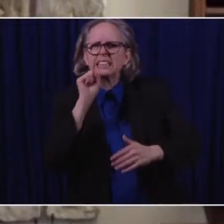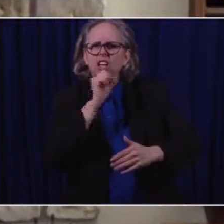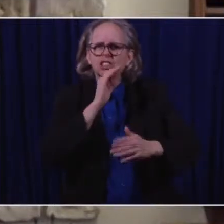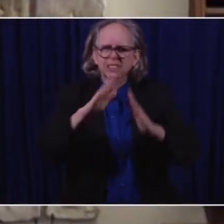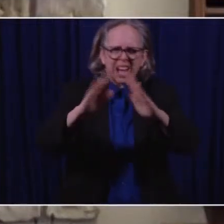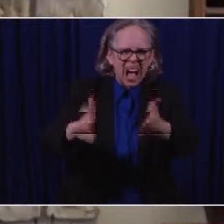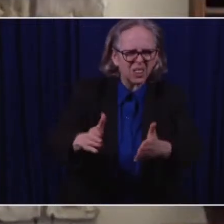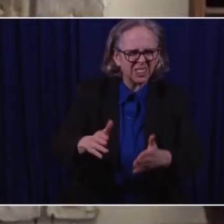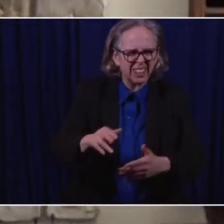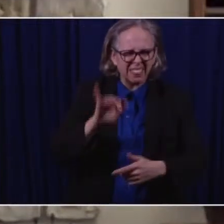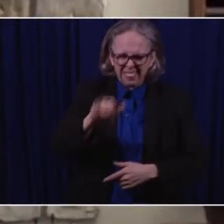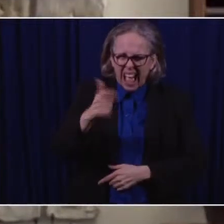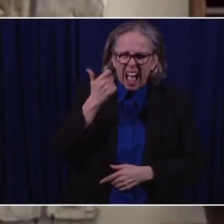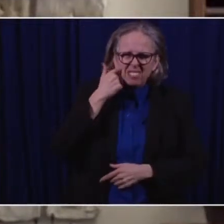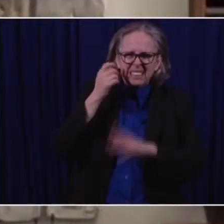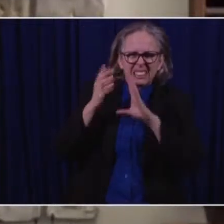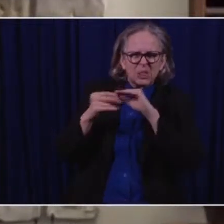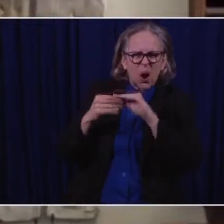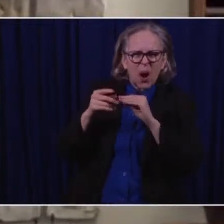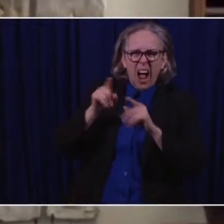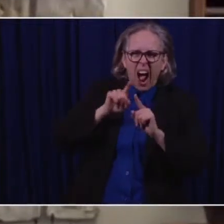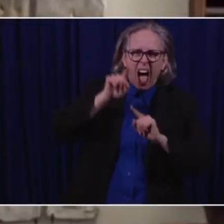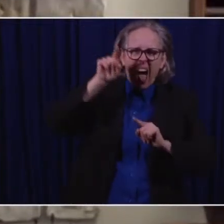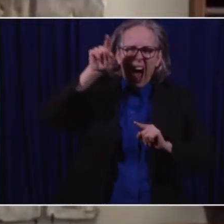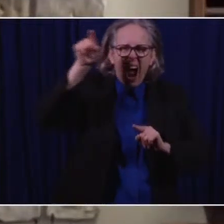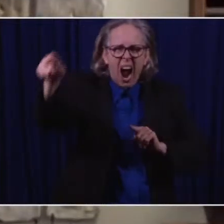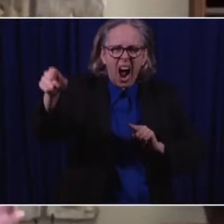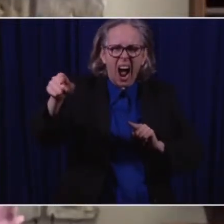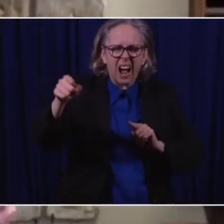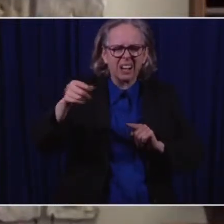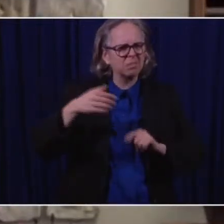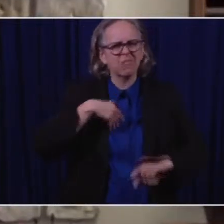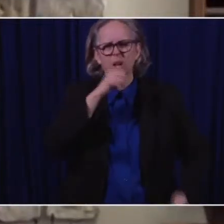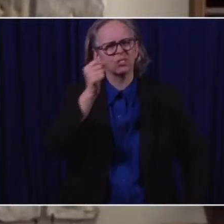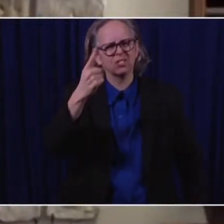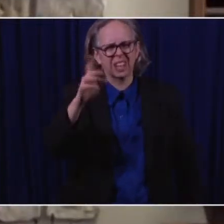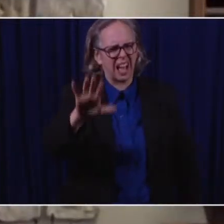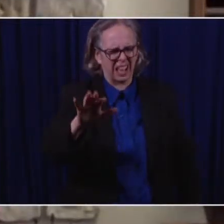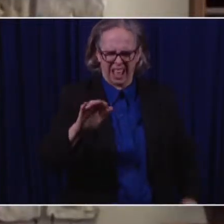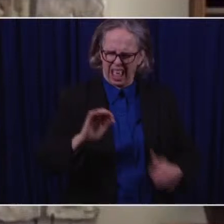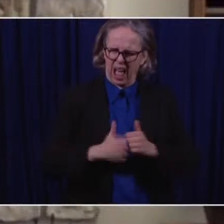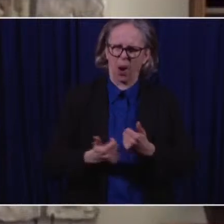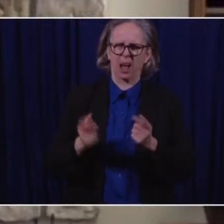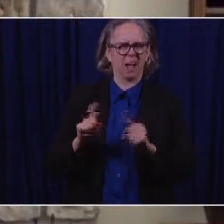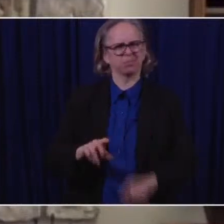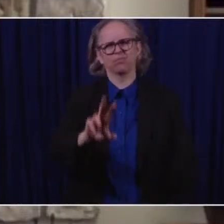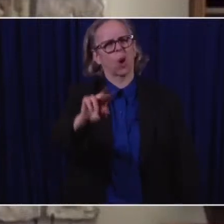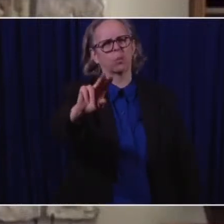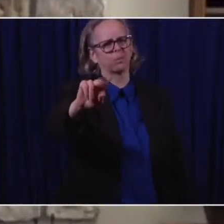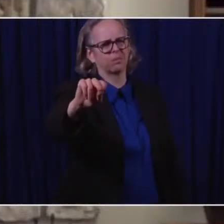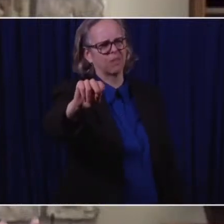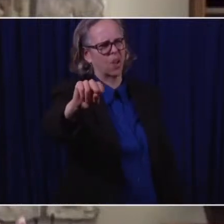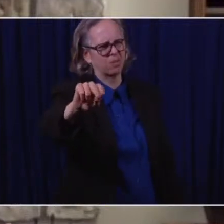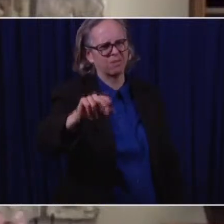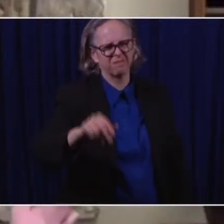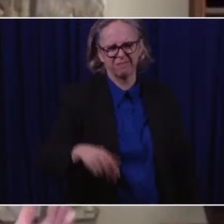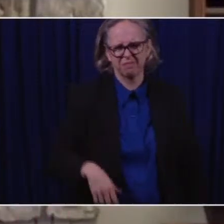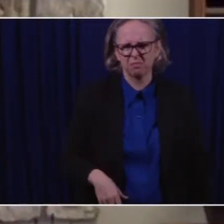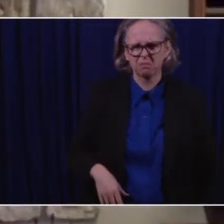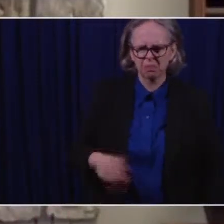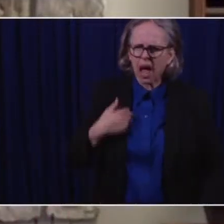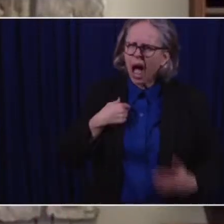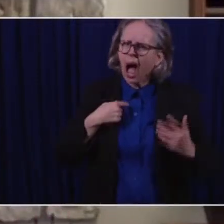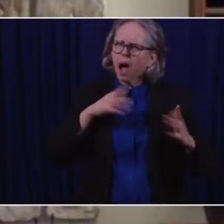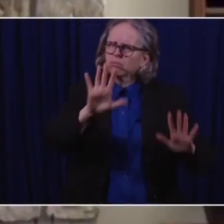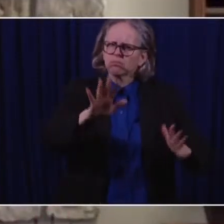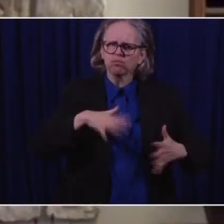thing that I want to assure people, I know I've read some things that people in the urban area think, hey, the rural people are